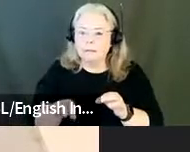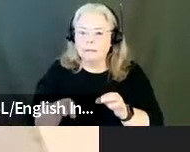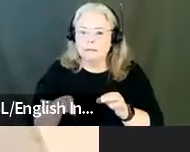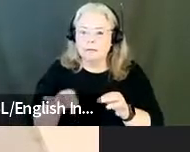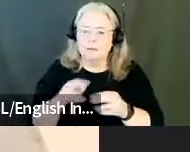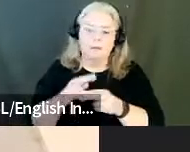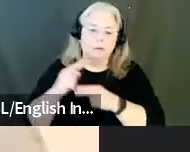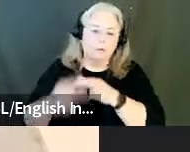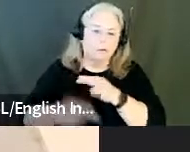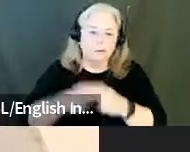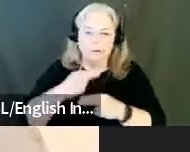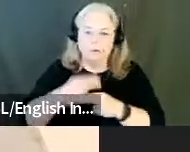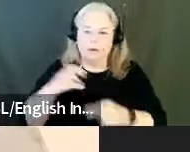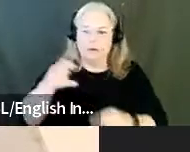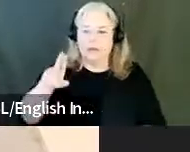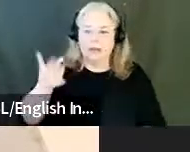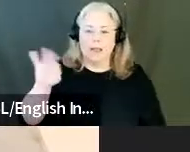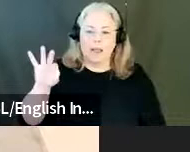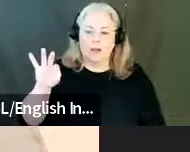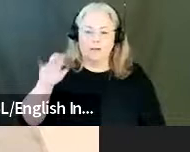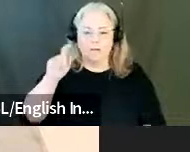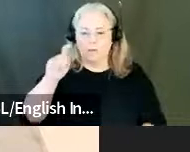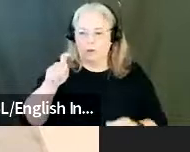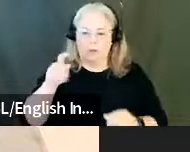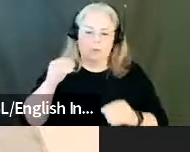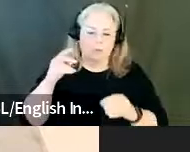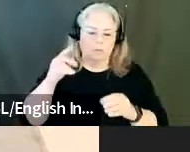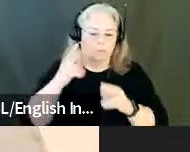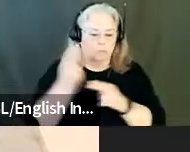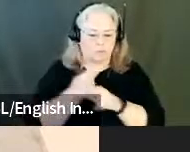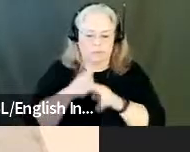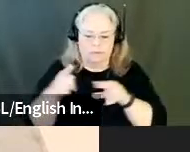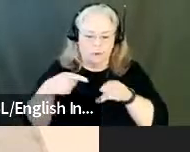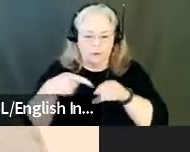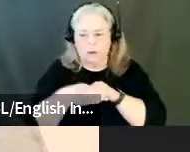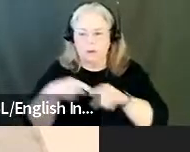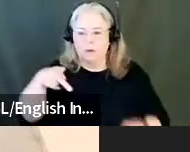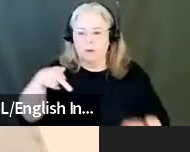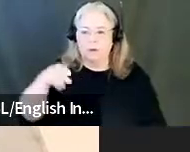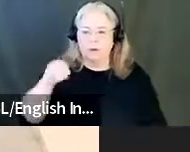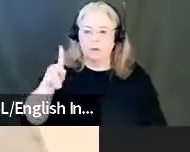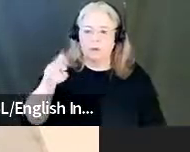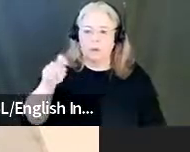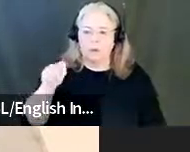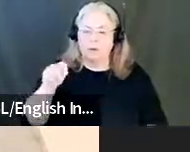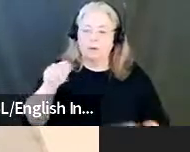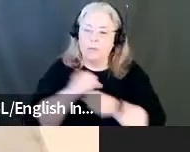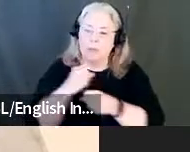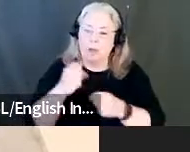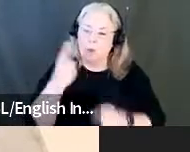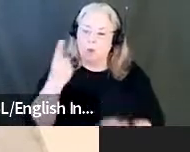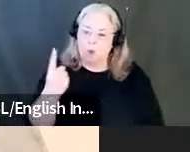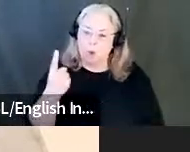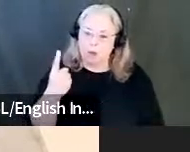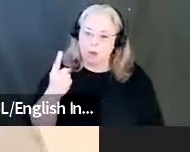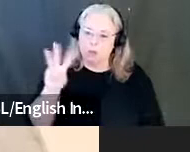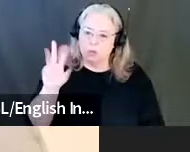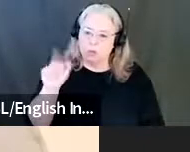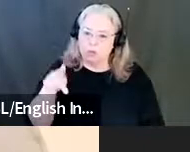universal cuff that you can put a number of things into that pocket. Now the pocket is made out of the one wrap, so you can make it